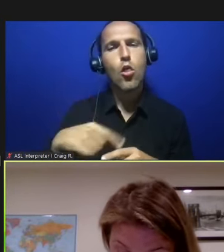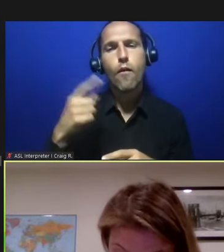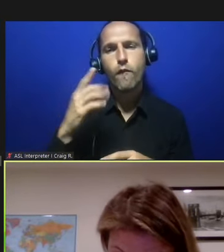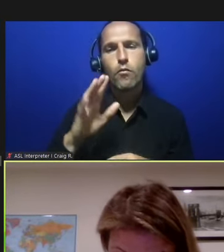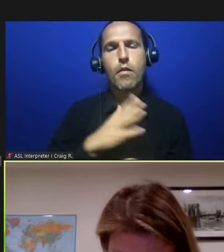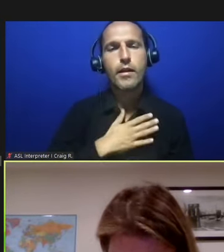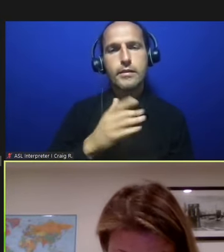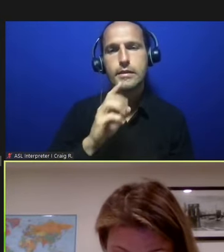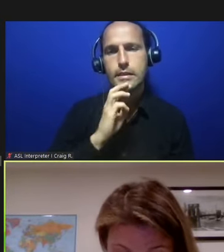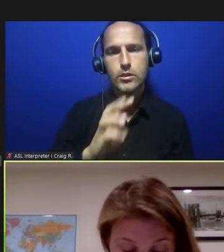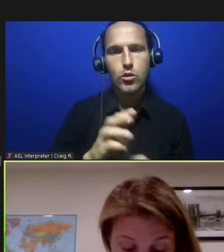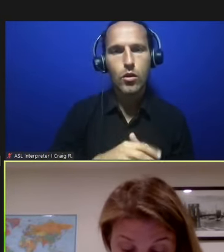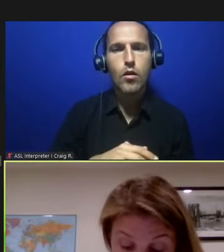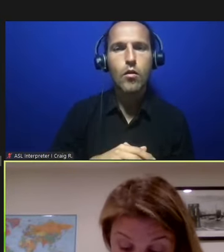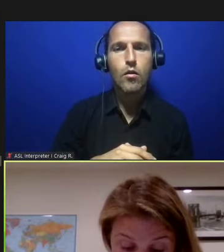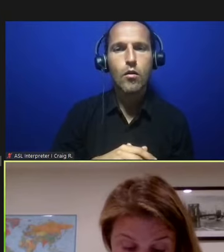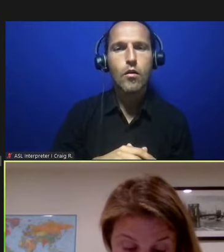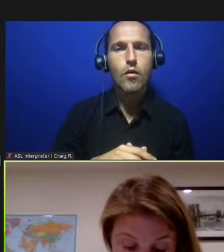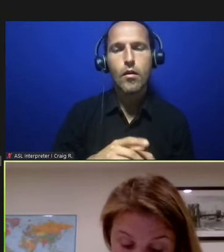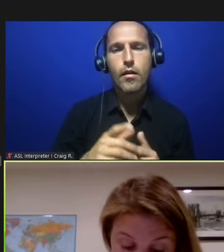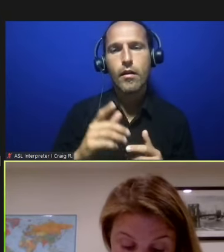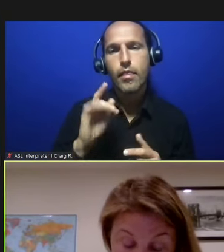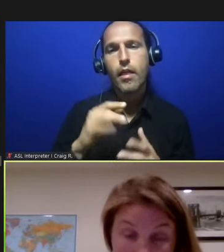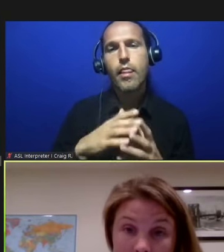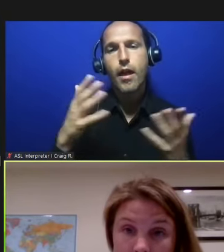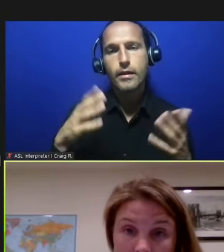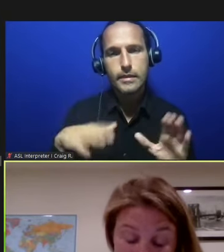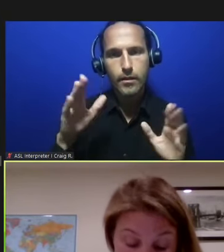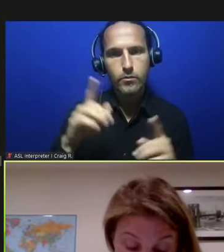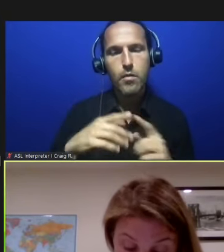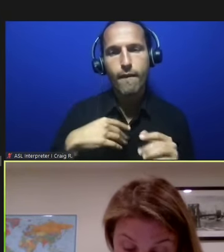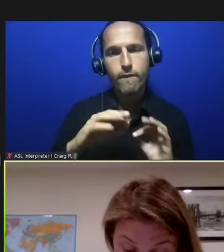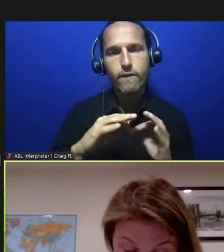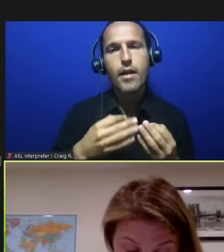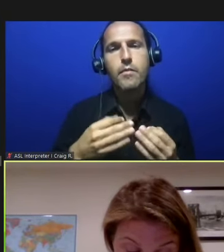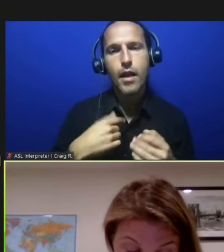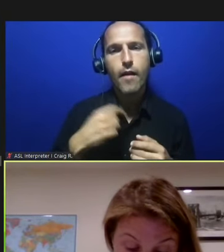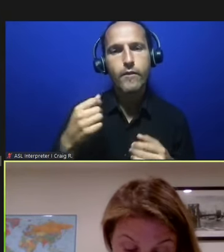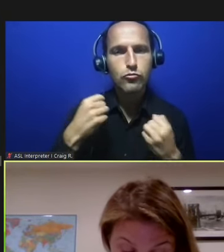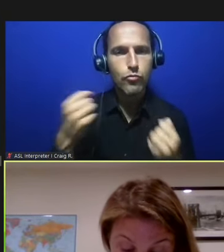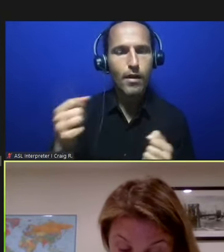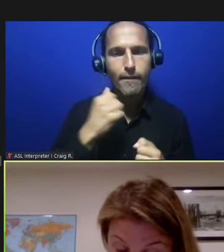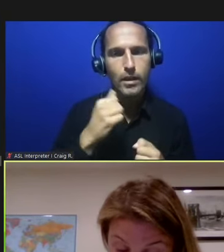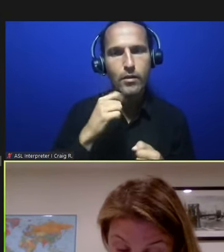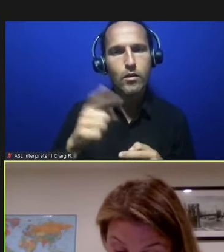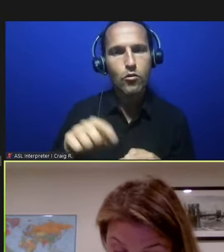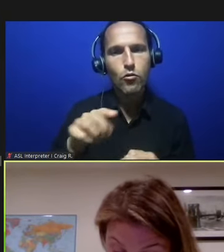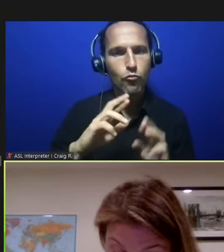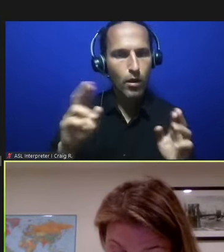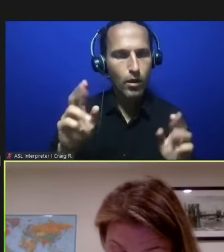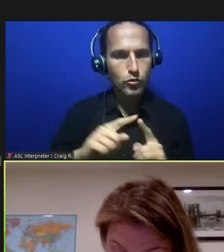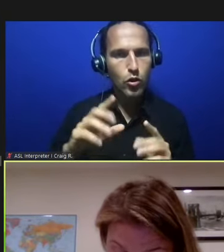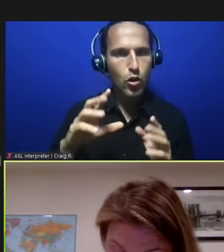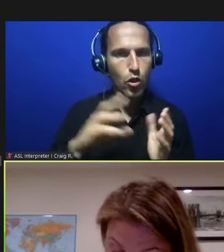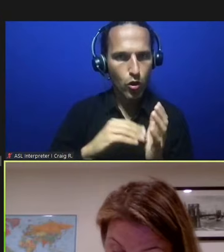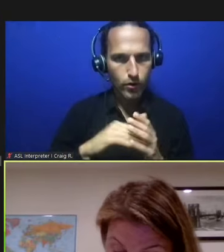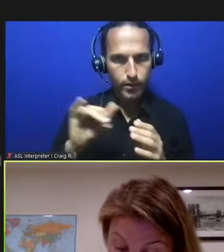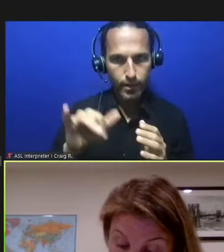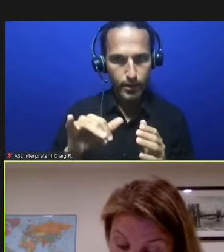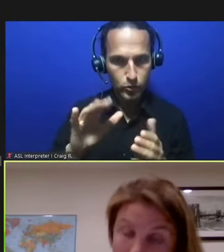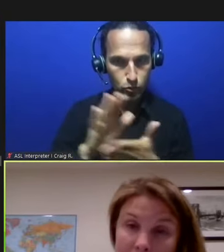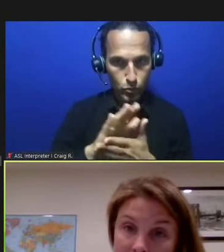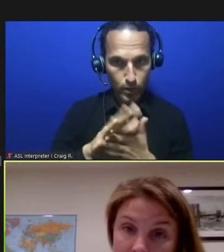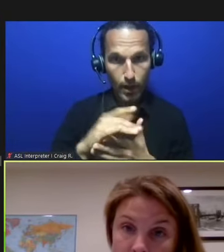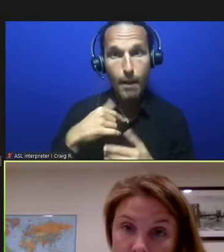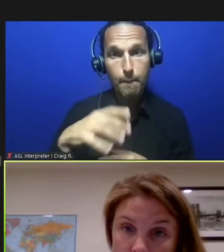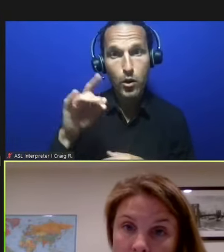six-year-old. So with much sacrifice to my family, I drive him every day so that he'll be ready to learn at the start of school. And when I